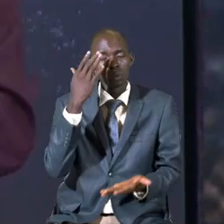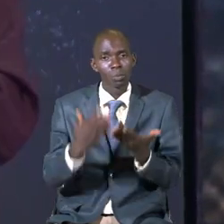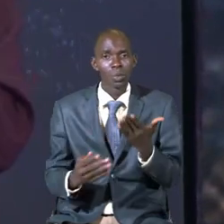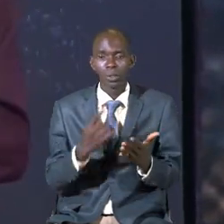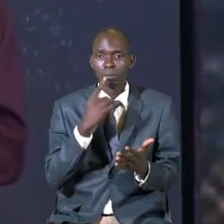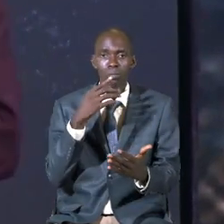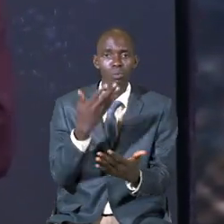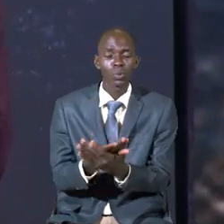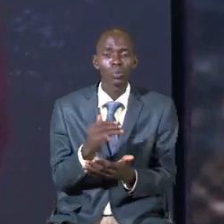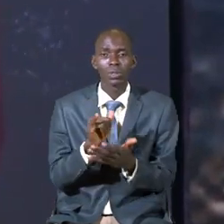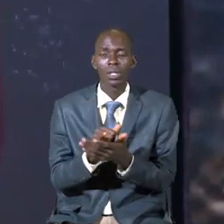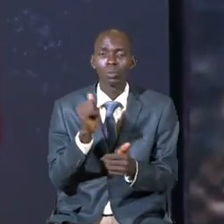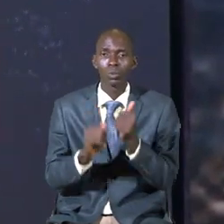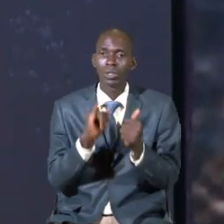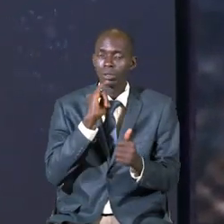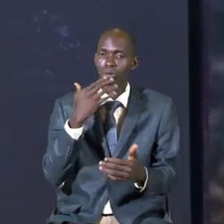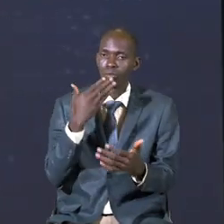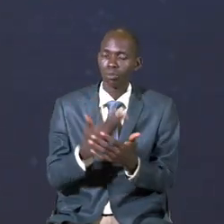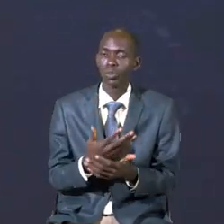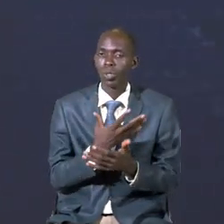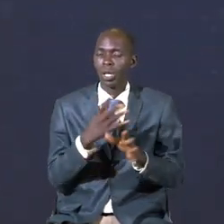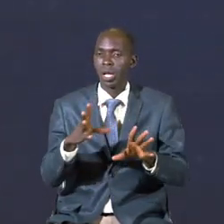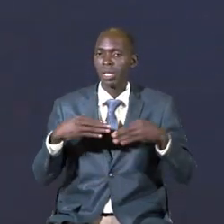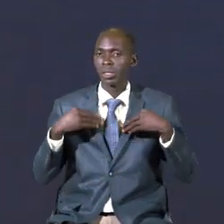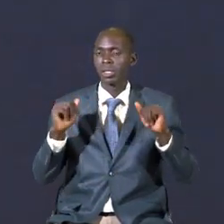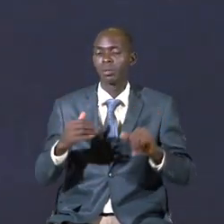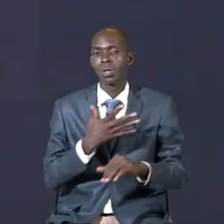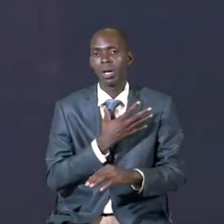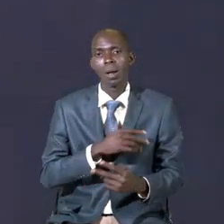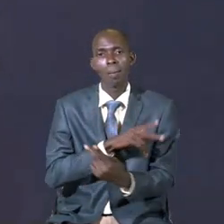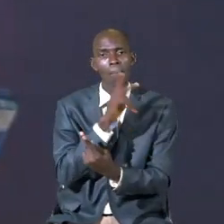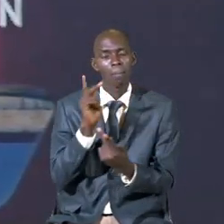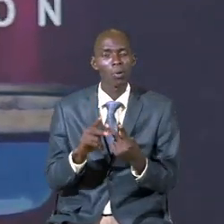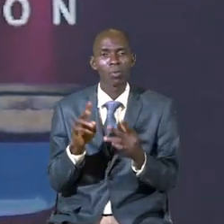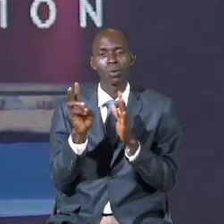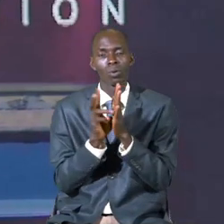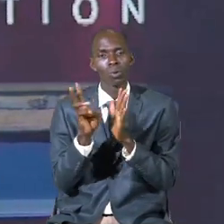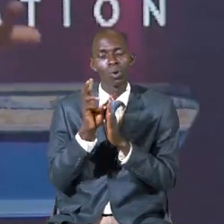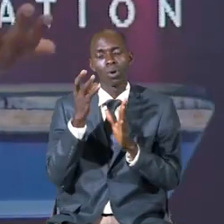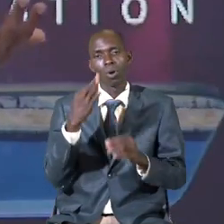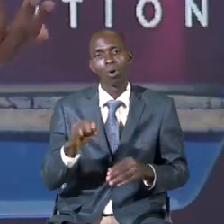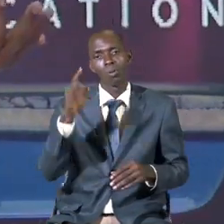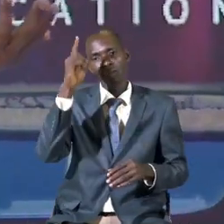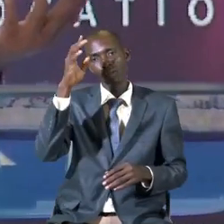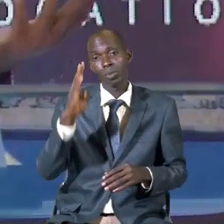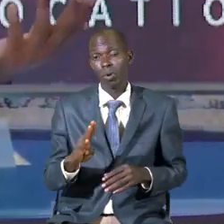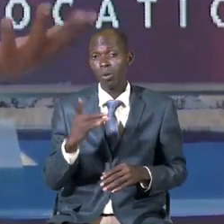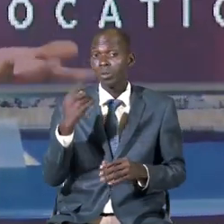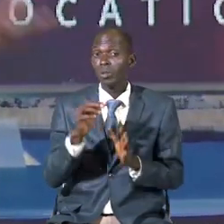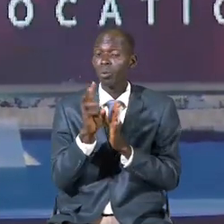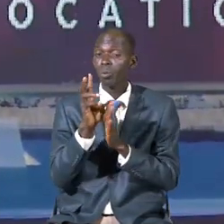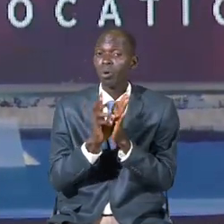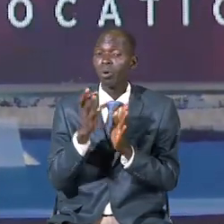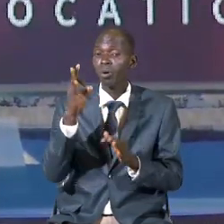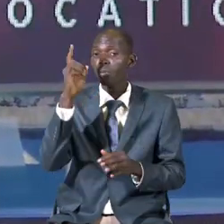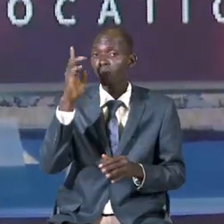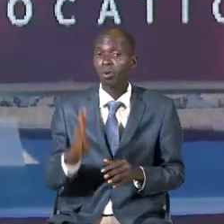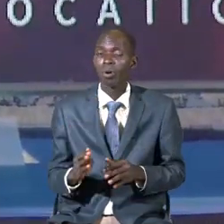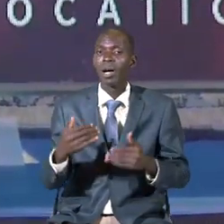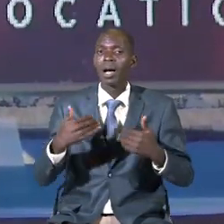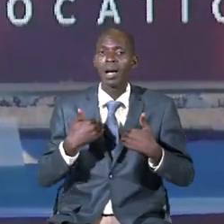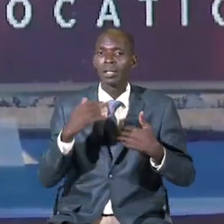acceptable and the perfect will of god the will of god has been declared by